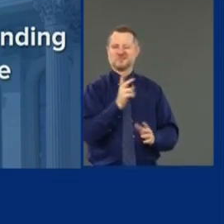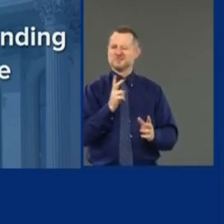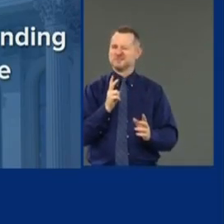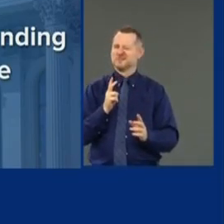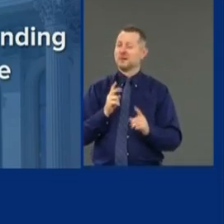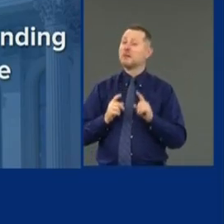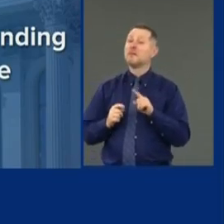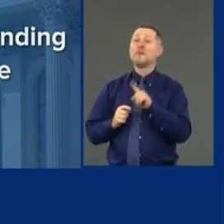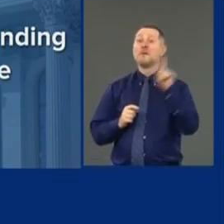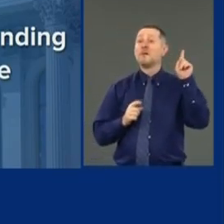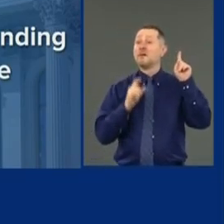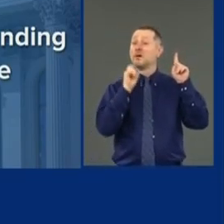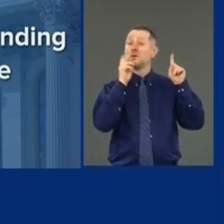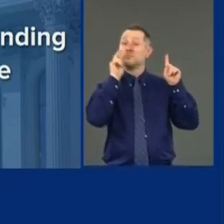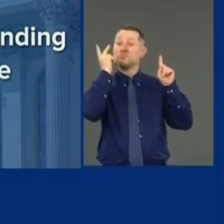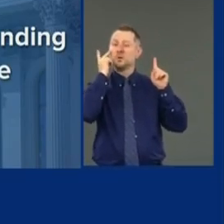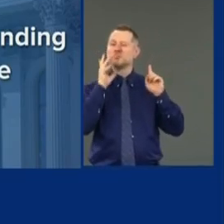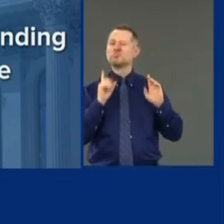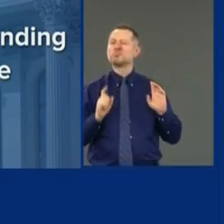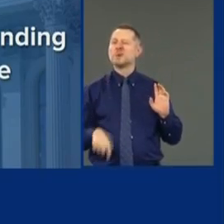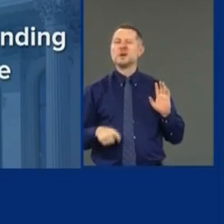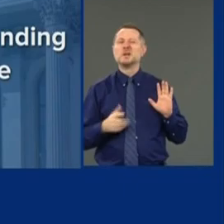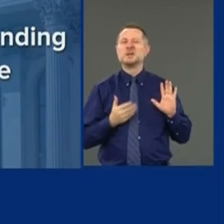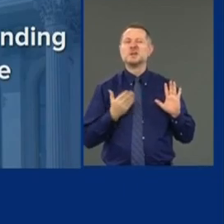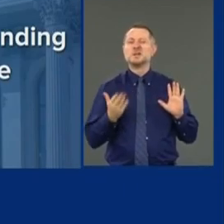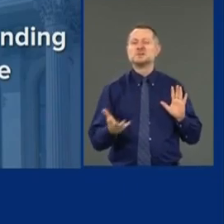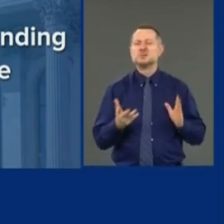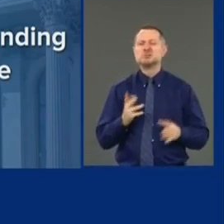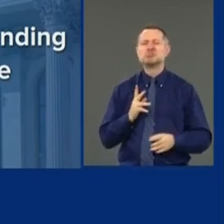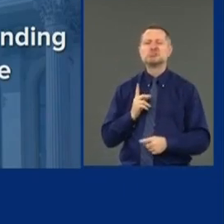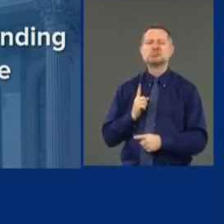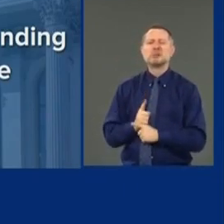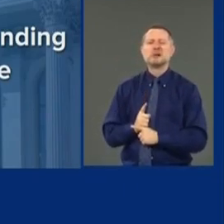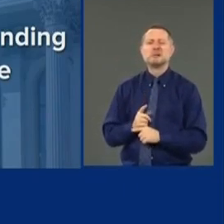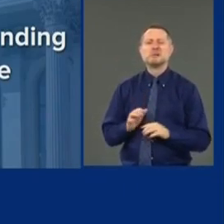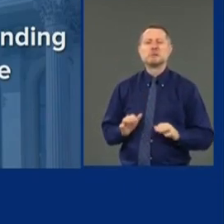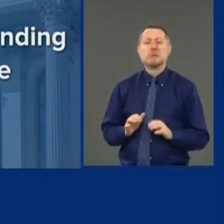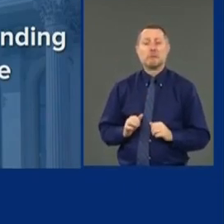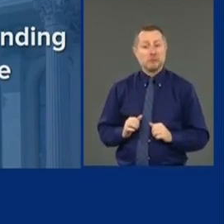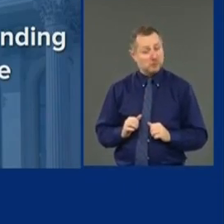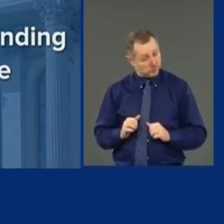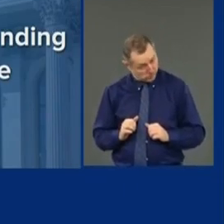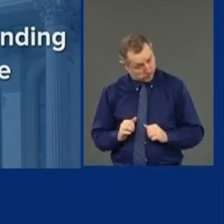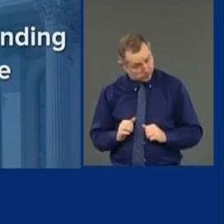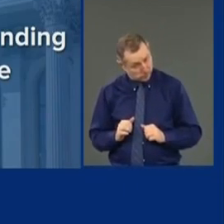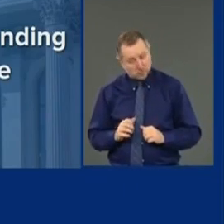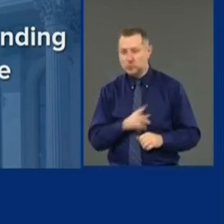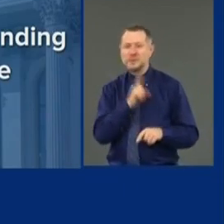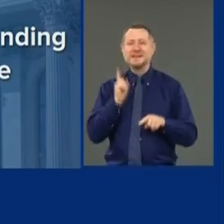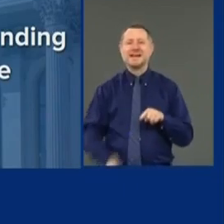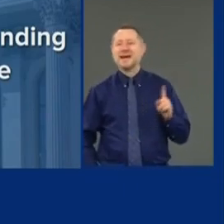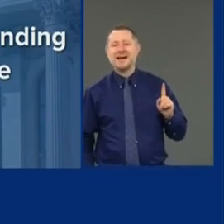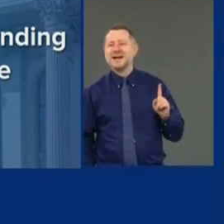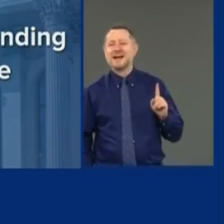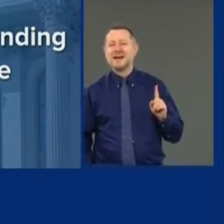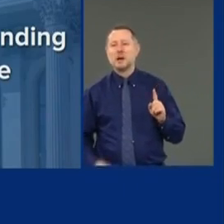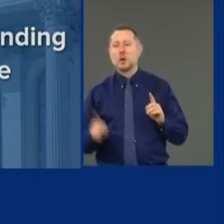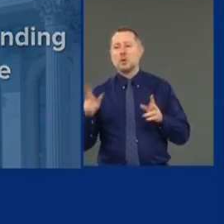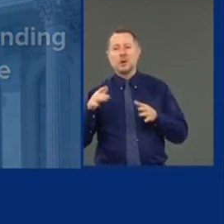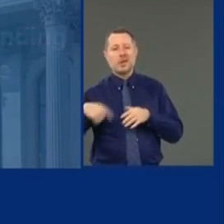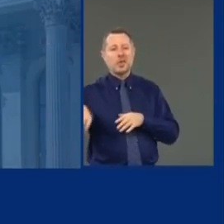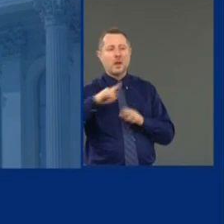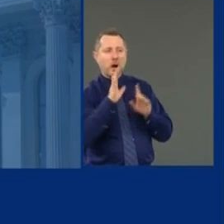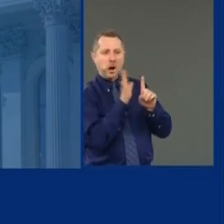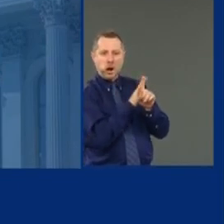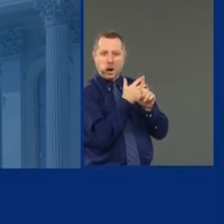and not because that legislator was seduced with large amounts of taxpayer dollars,